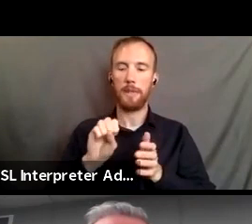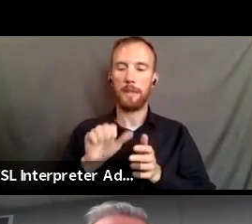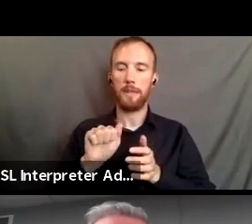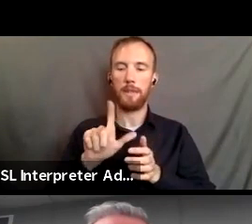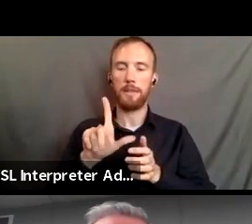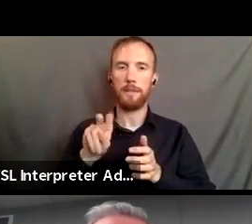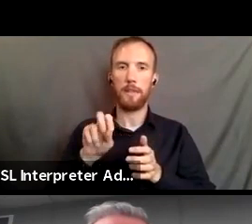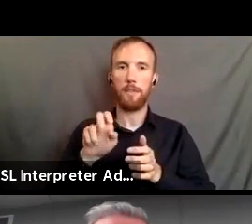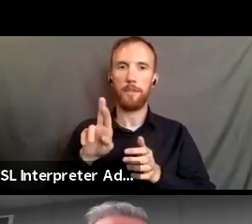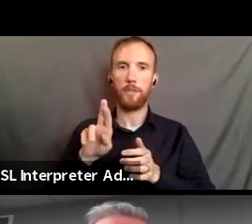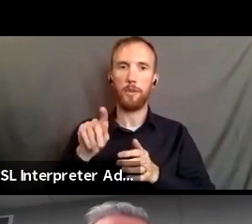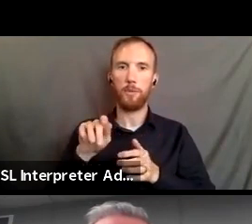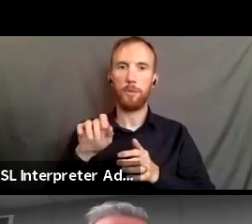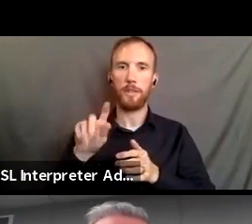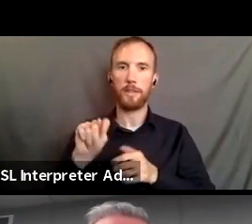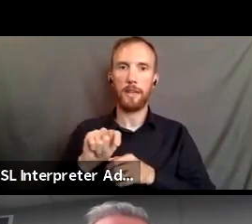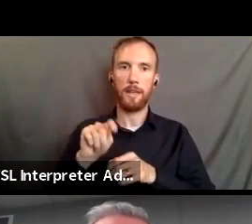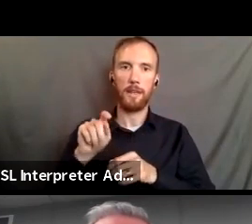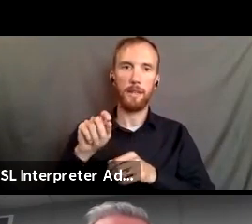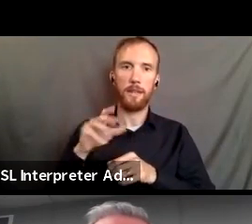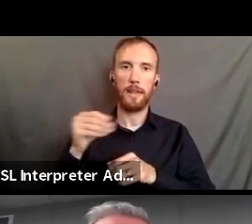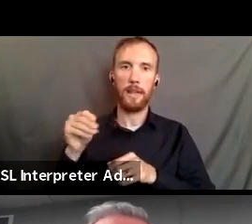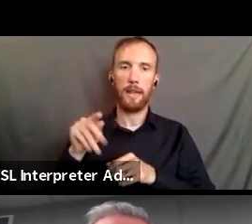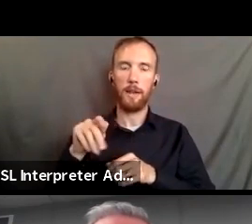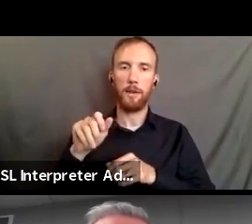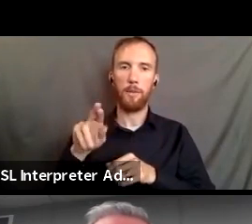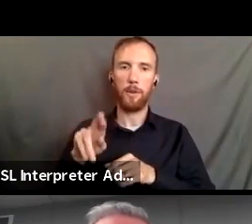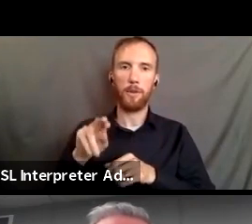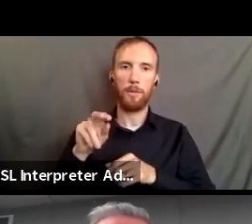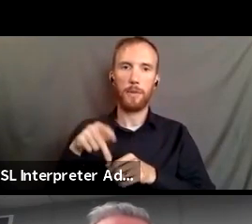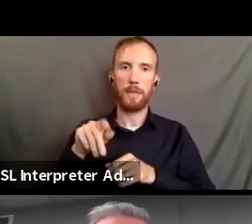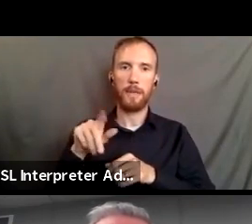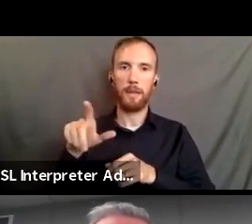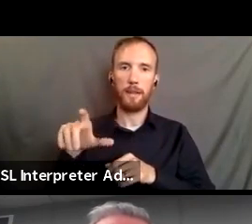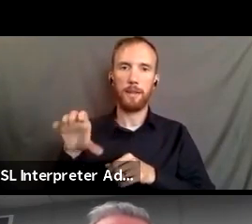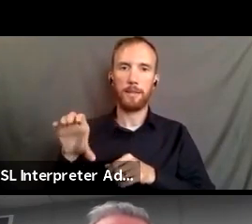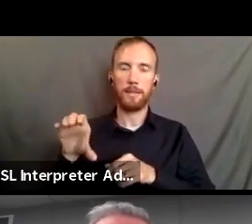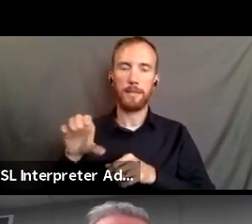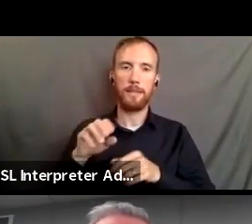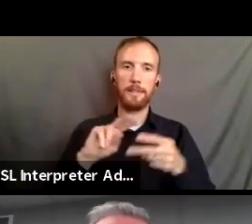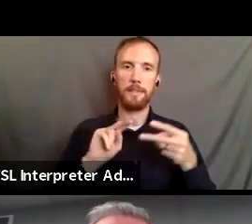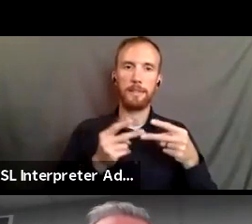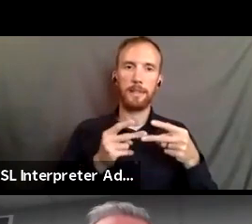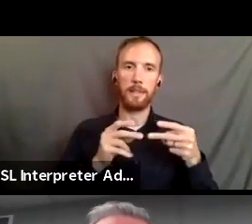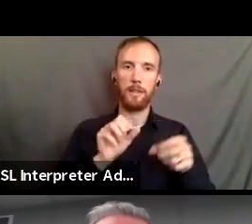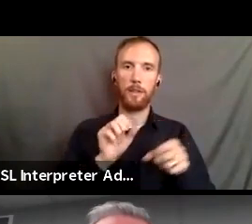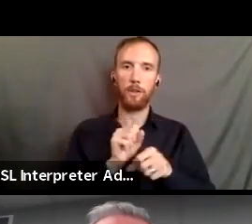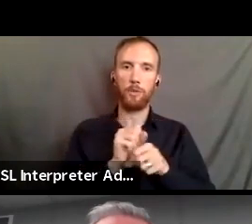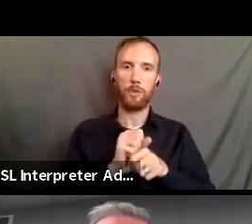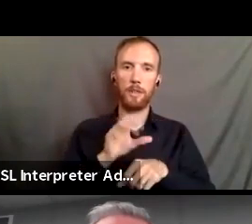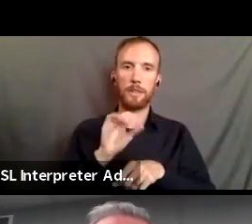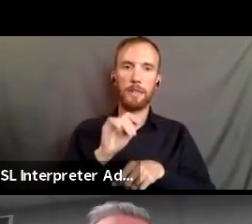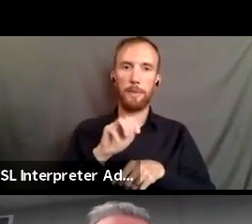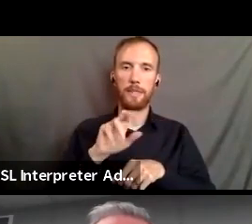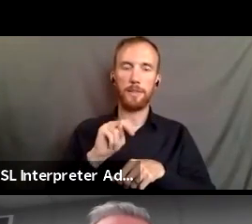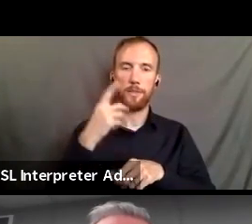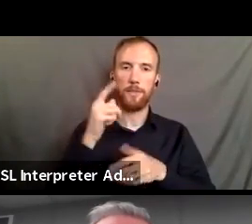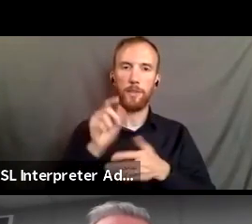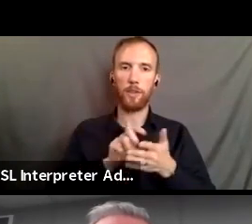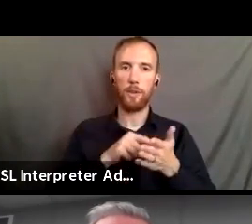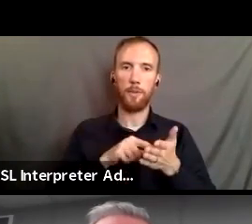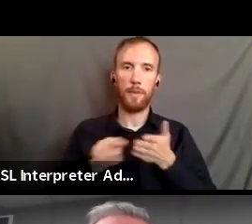porter pllc the second report is the workers compensation payment for lunch some settlement for